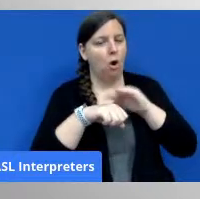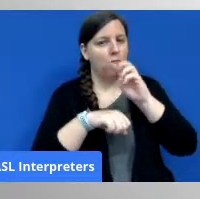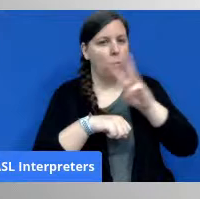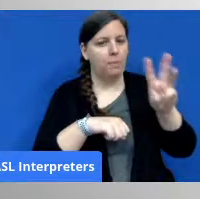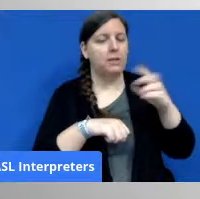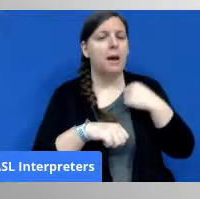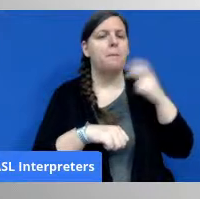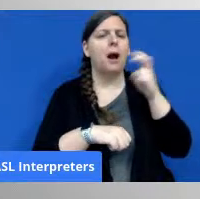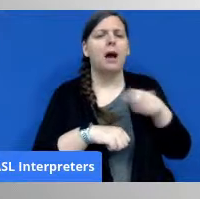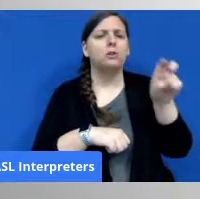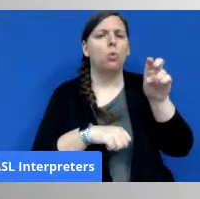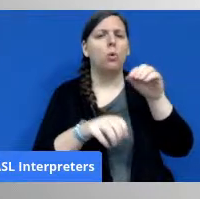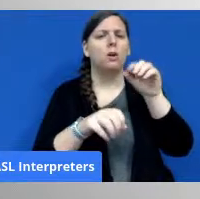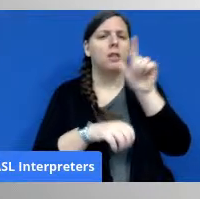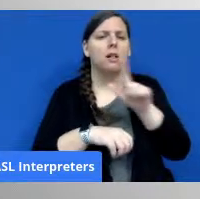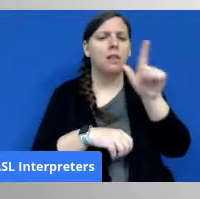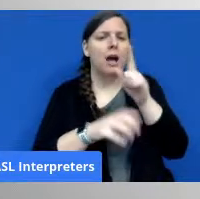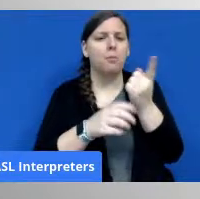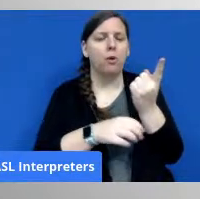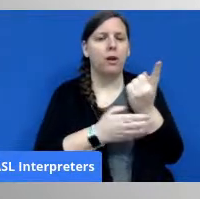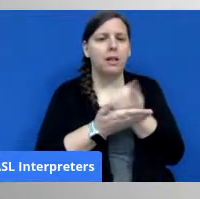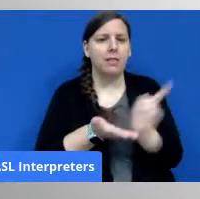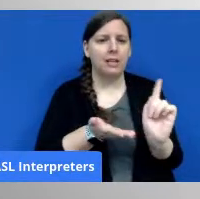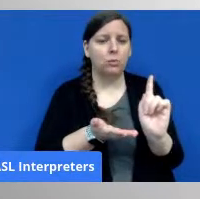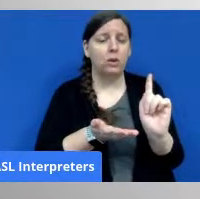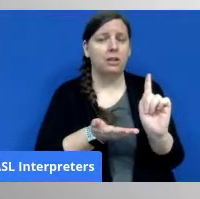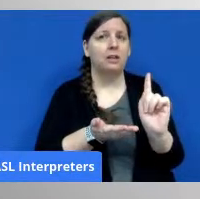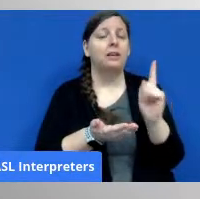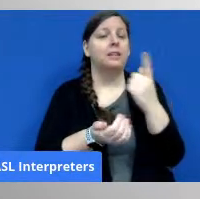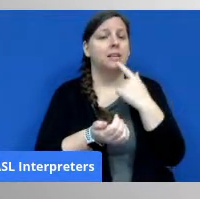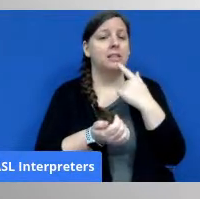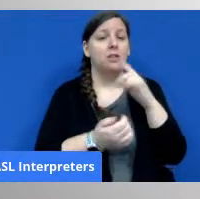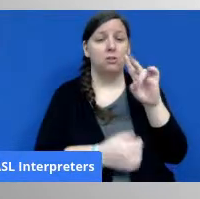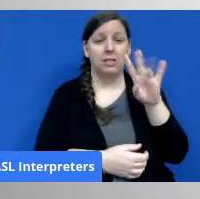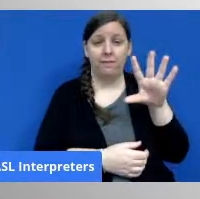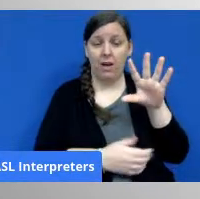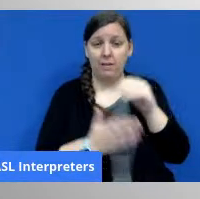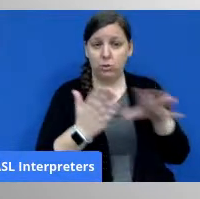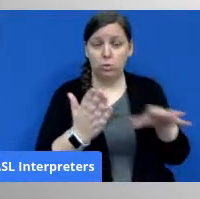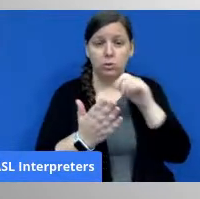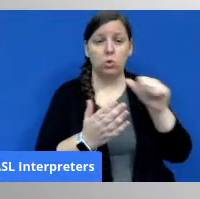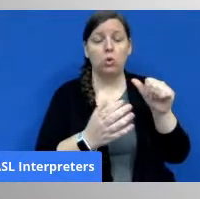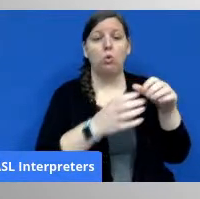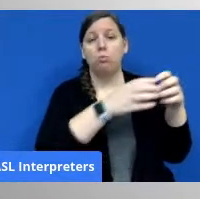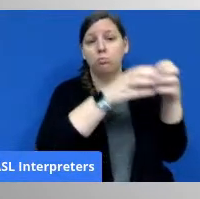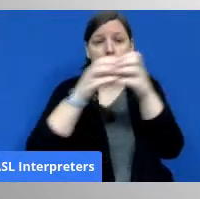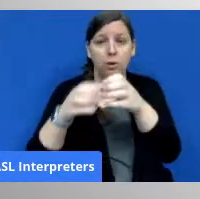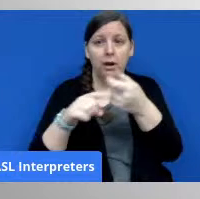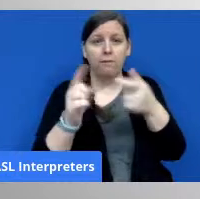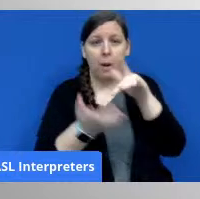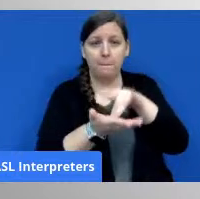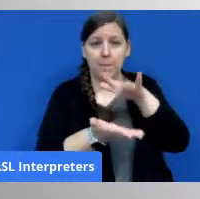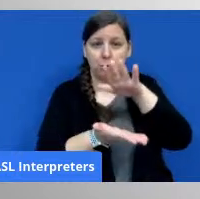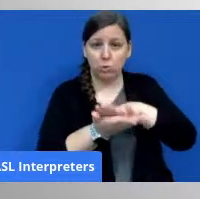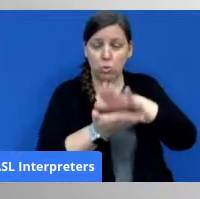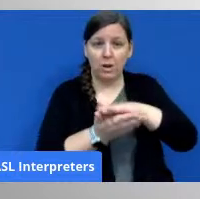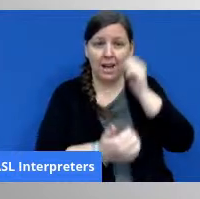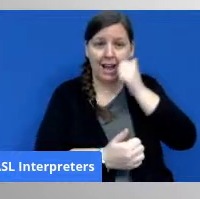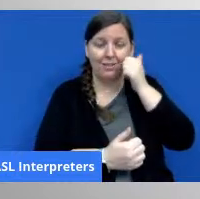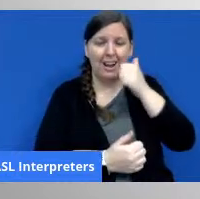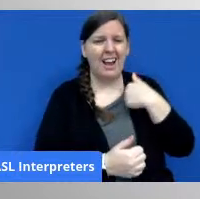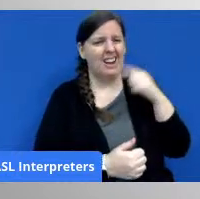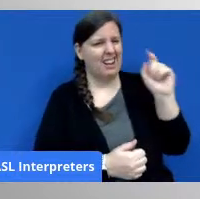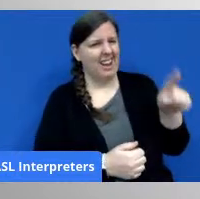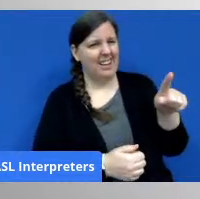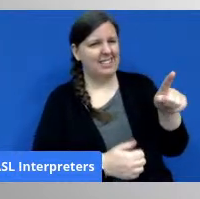in non-COVID times that come from the middle school every day. And I immediately just went to, well, what about all the other middle schools that don't have a library right